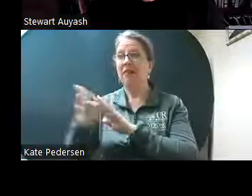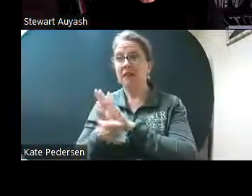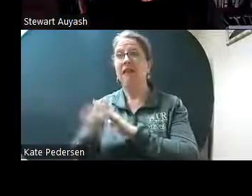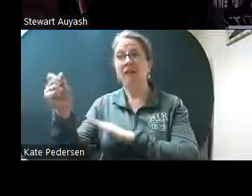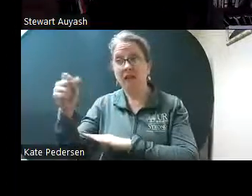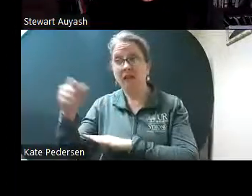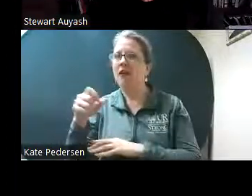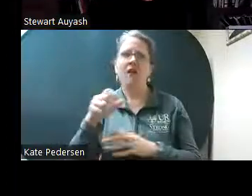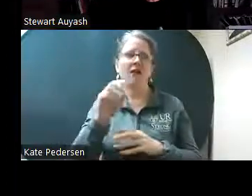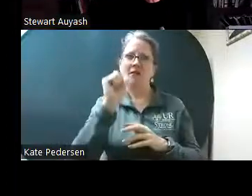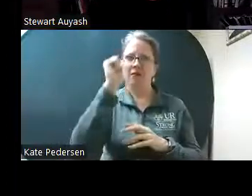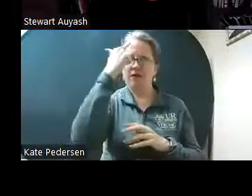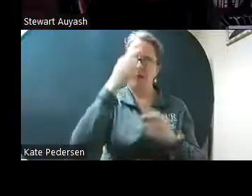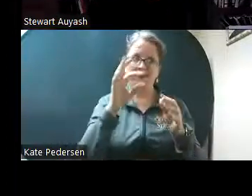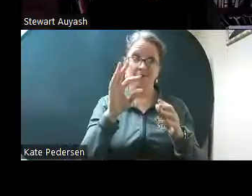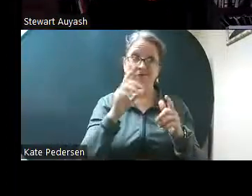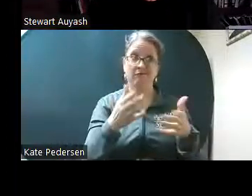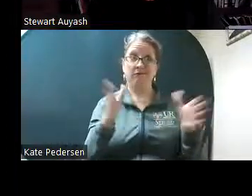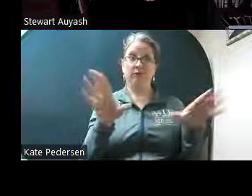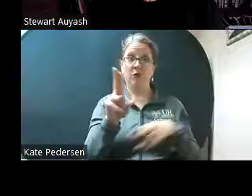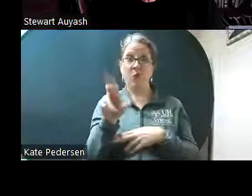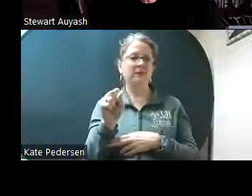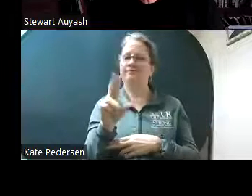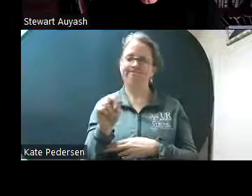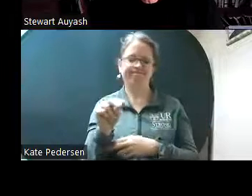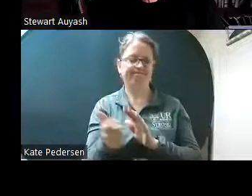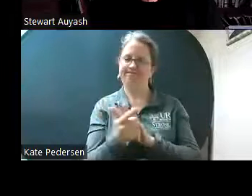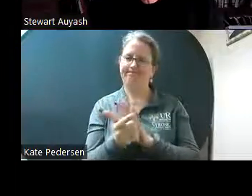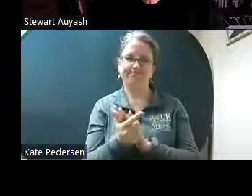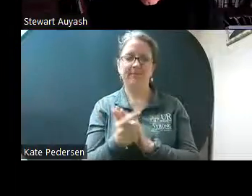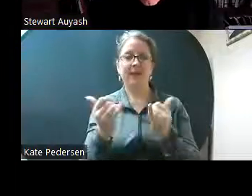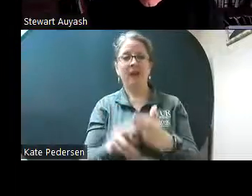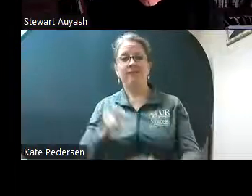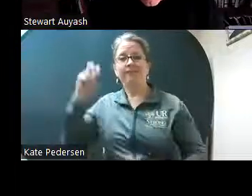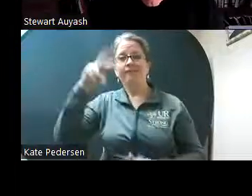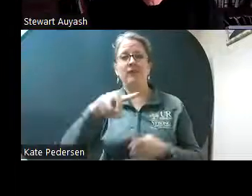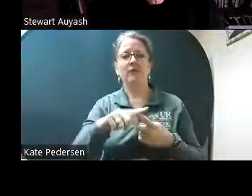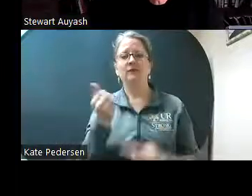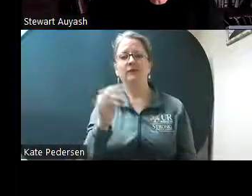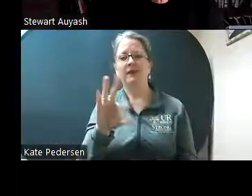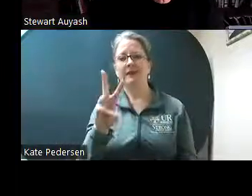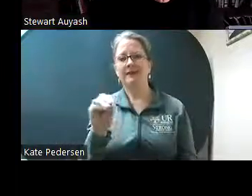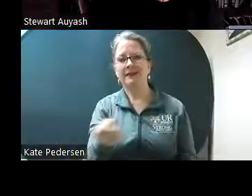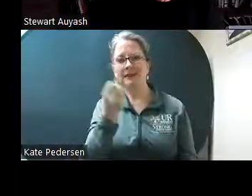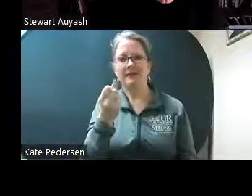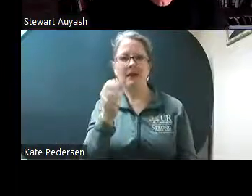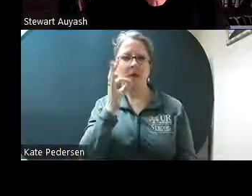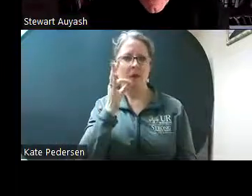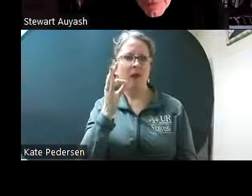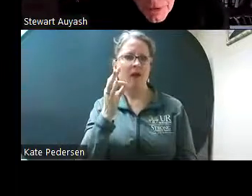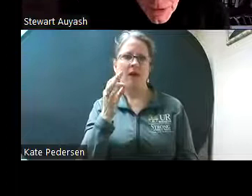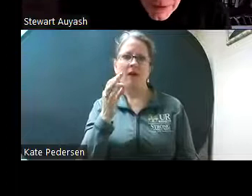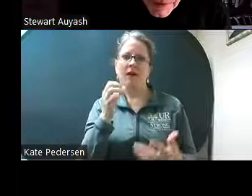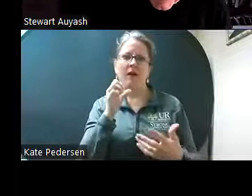But of course, let's jump way forward here to the 1960s. Marijuana becomes wholesome anymore, and it's not just